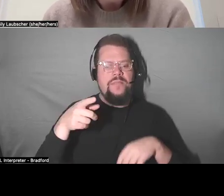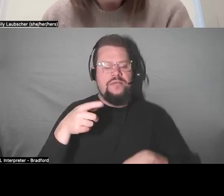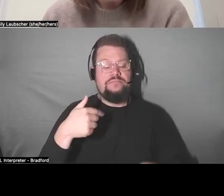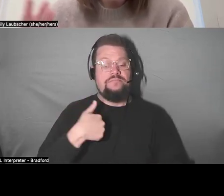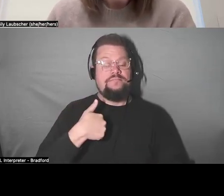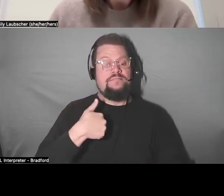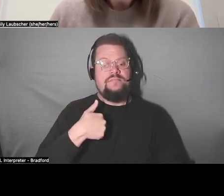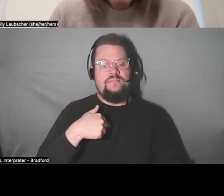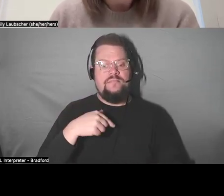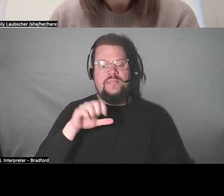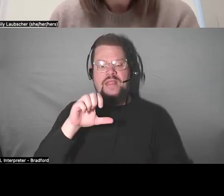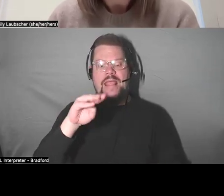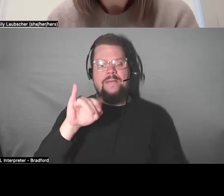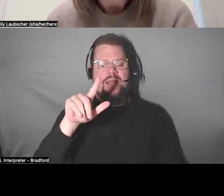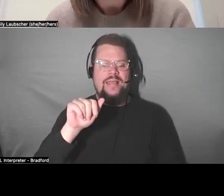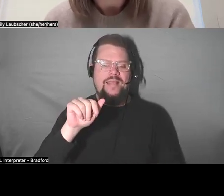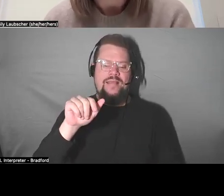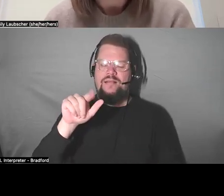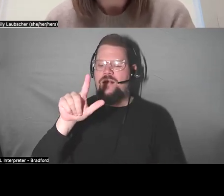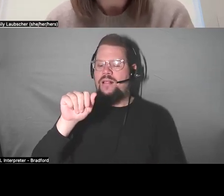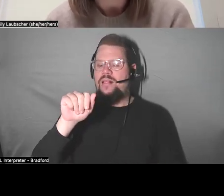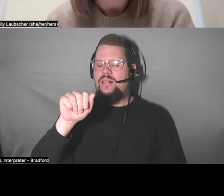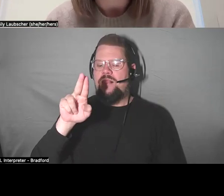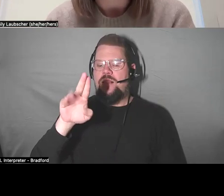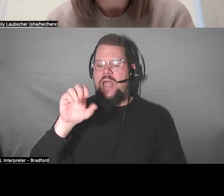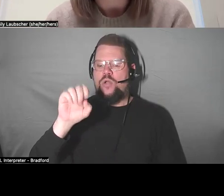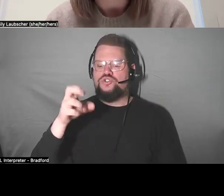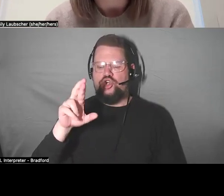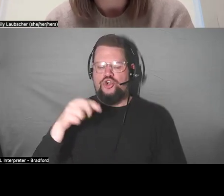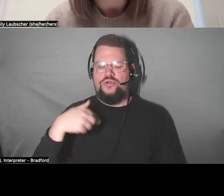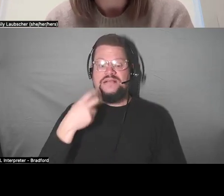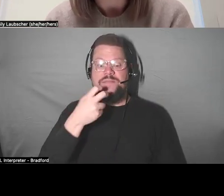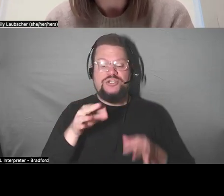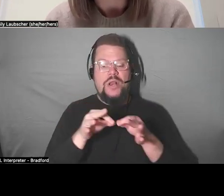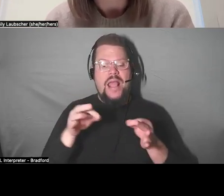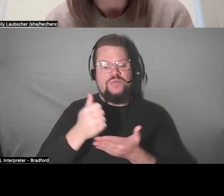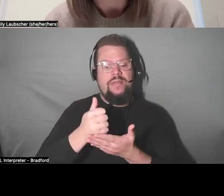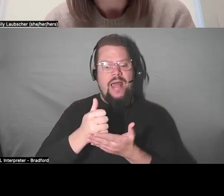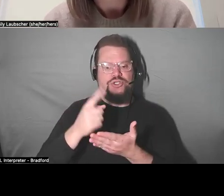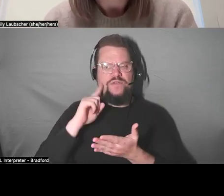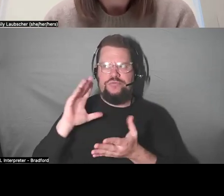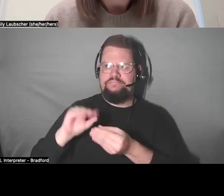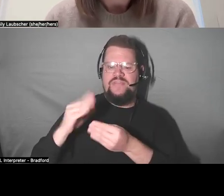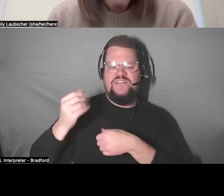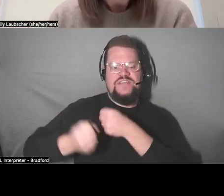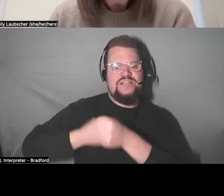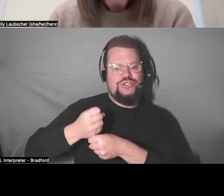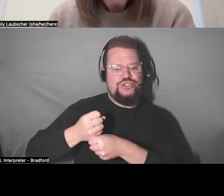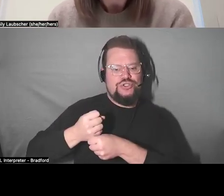I am Emily Laubscher, as I mentioned. I've been a speech language pathologist for over 15 years now.